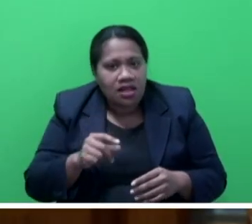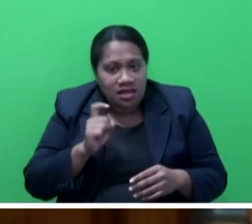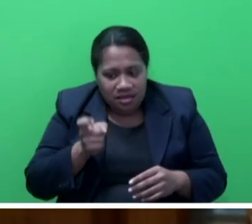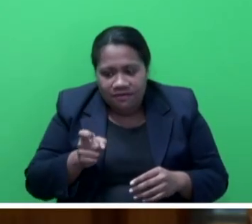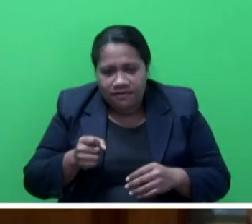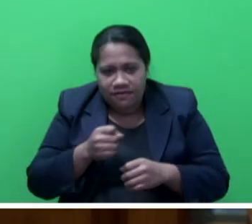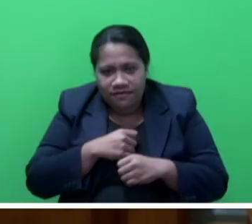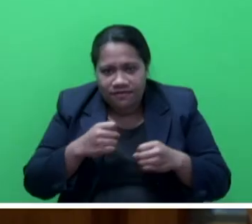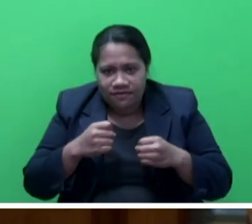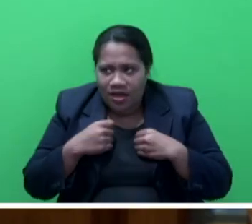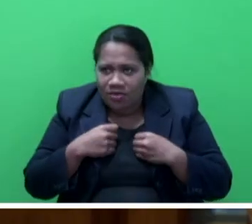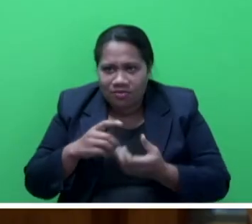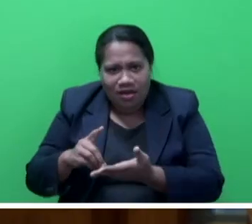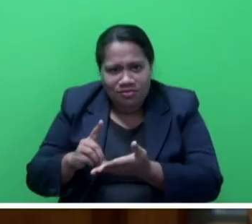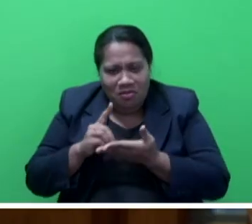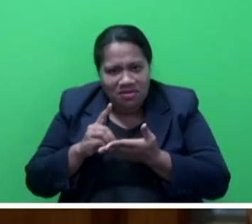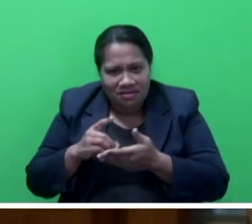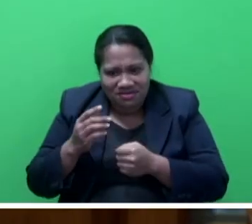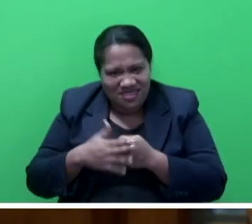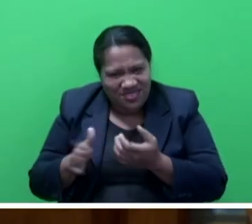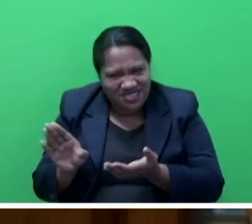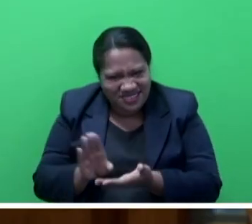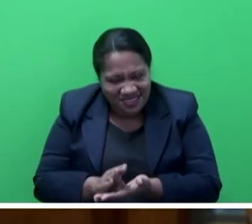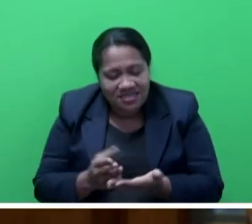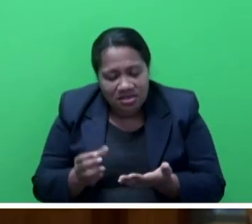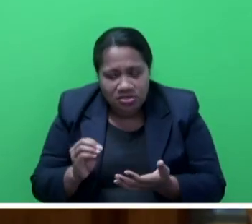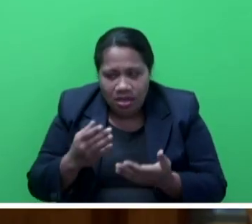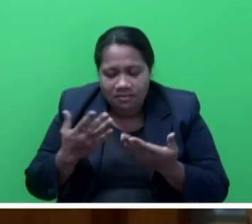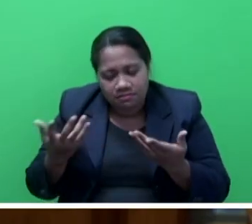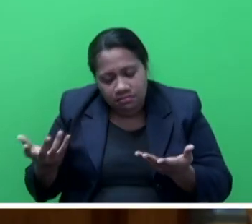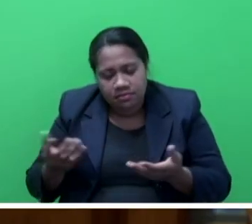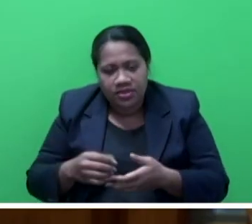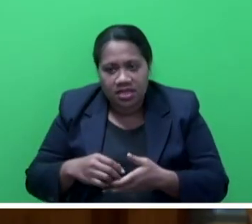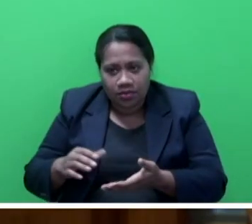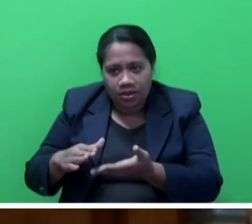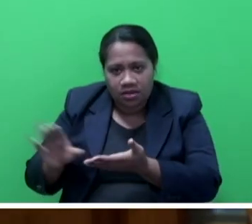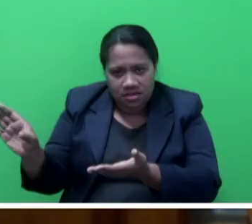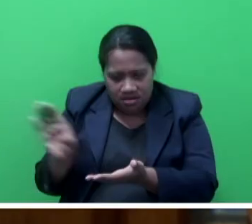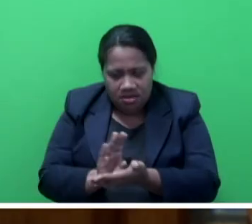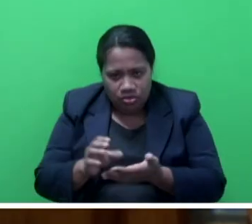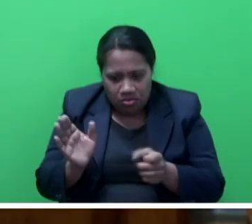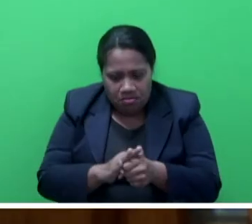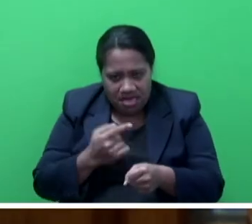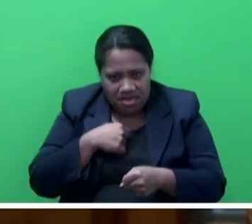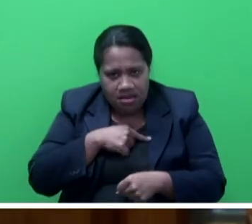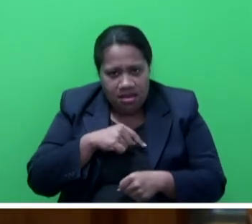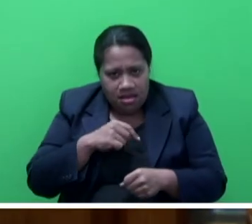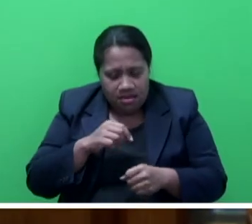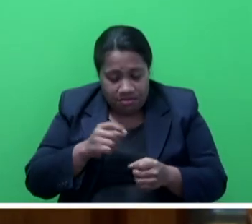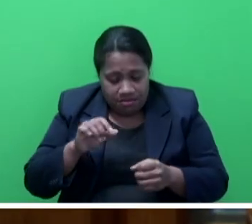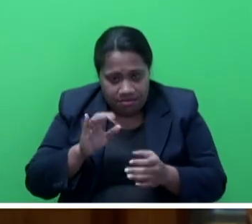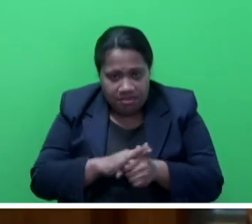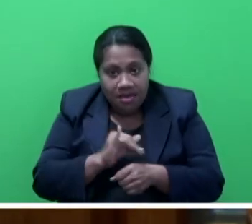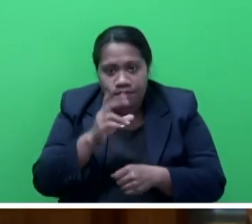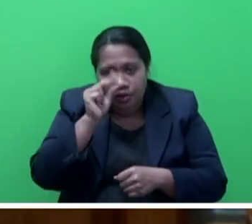our donor partners. And I'd also like to use this platform to say thank you for the support and the love that the